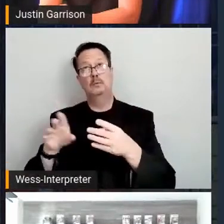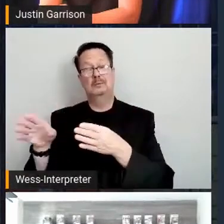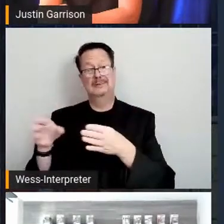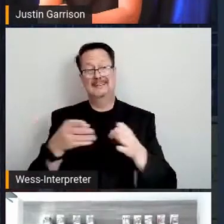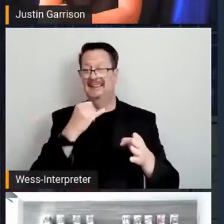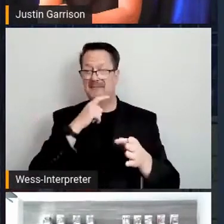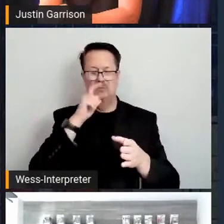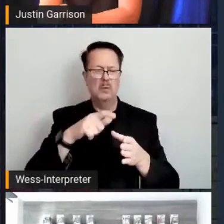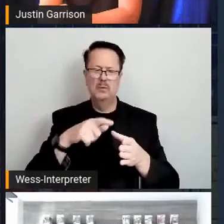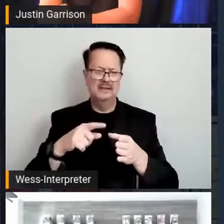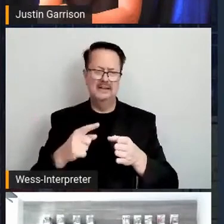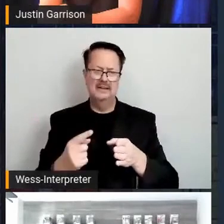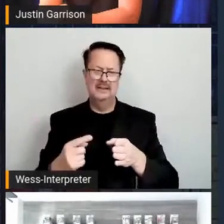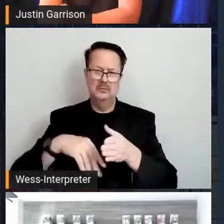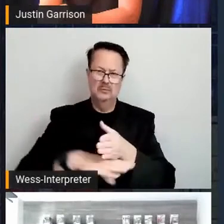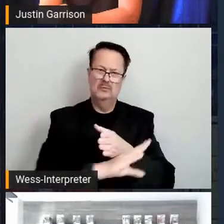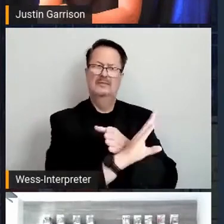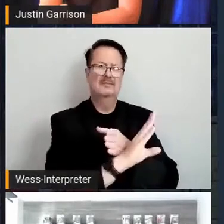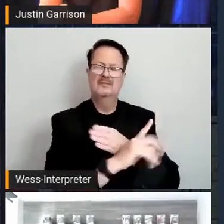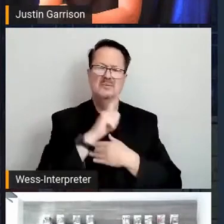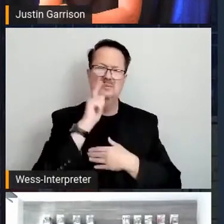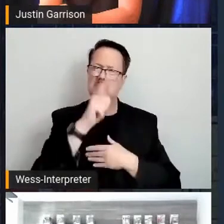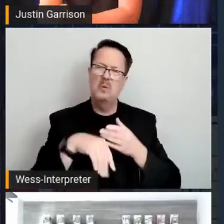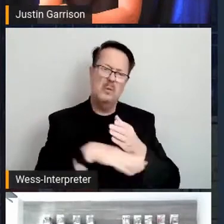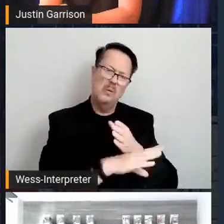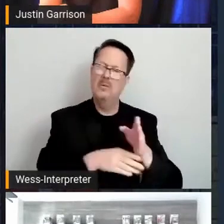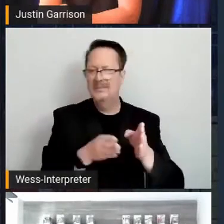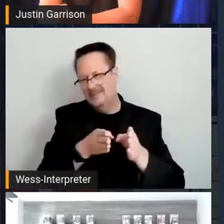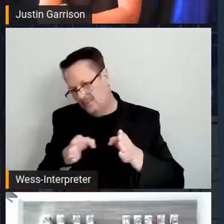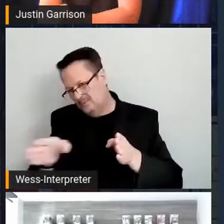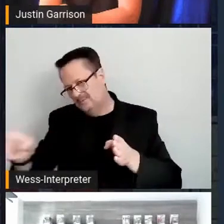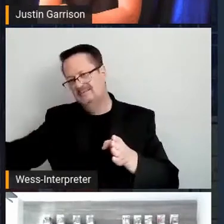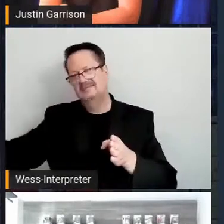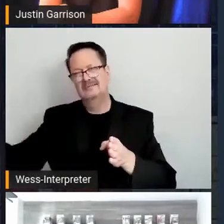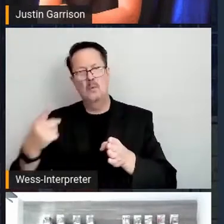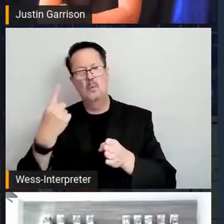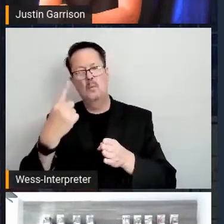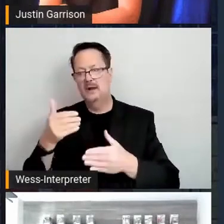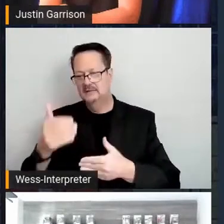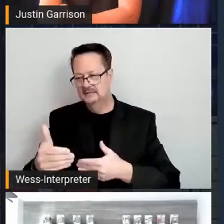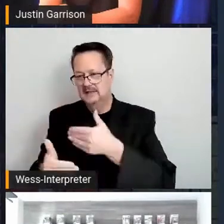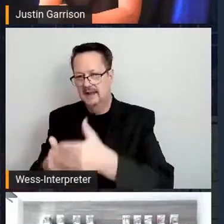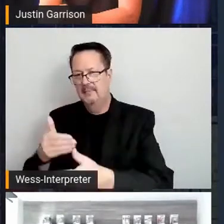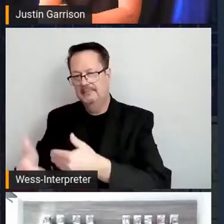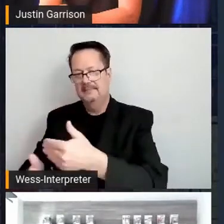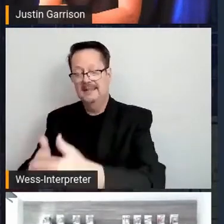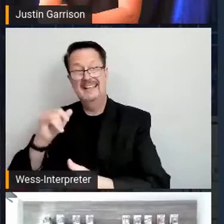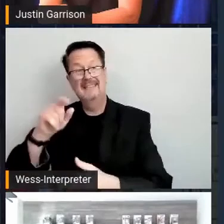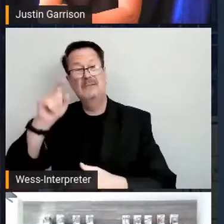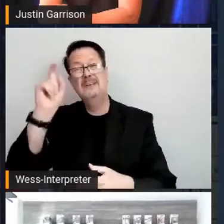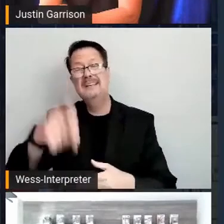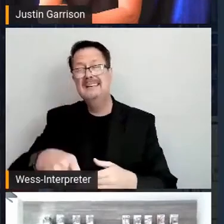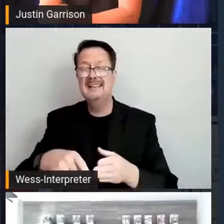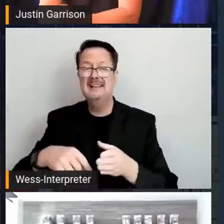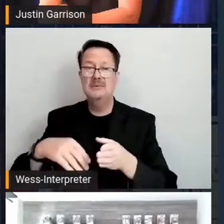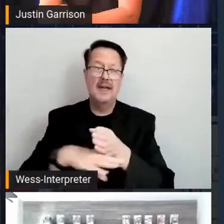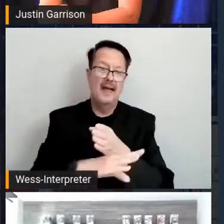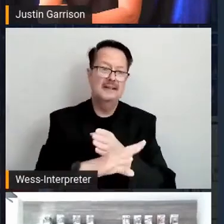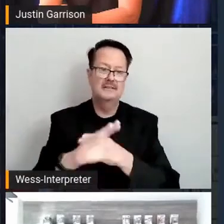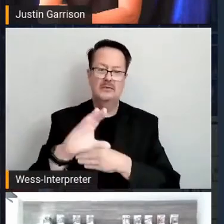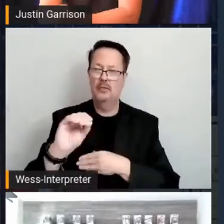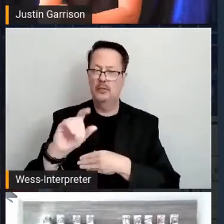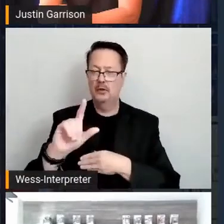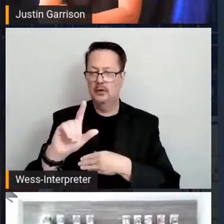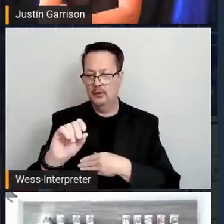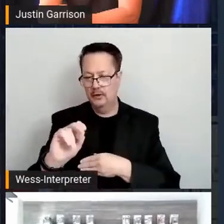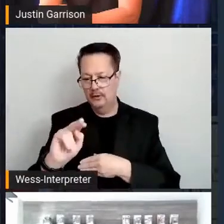access, don't go that route. If you need access, go down this in one step at a time. If you need access to things like the kernel, say you have